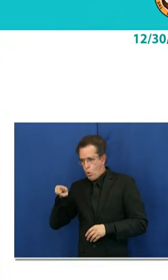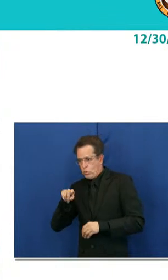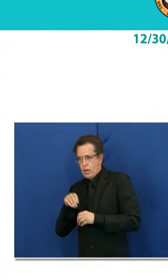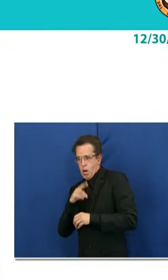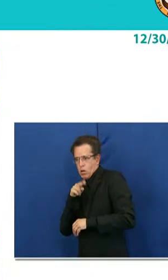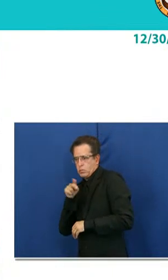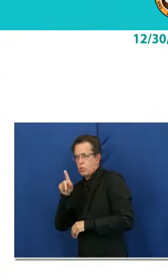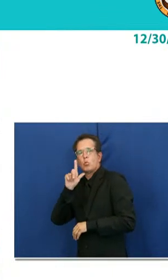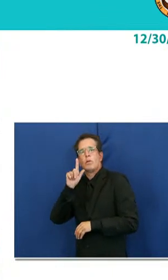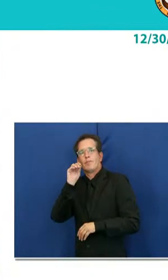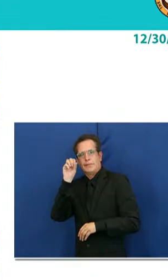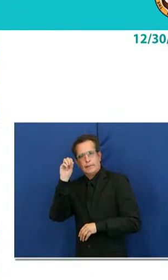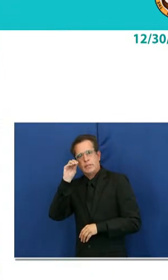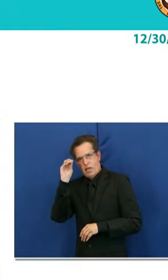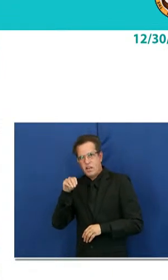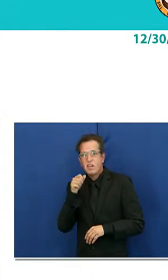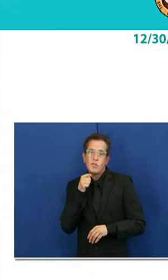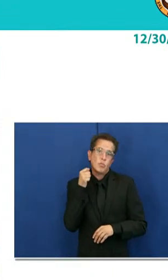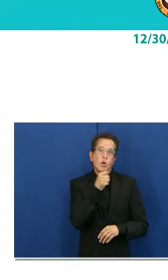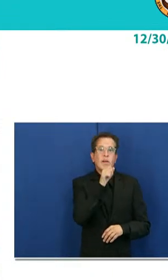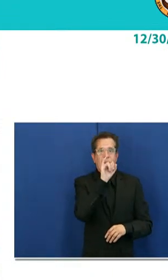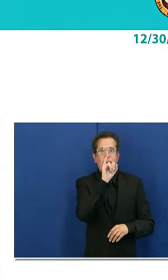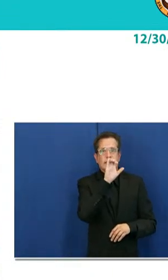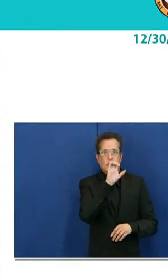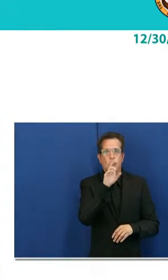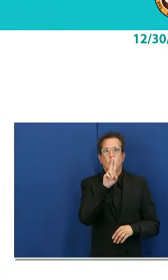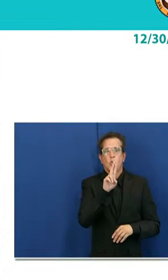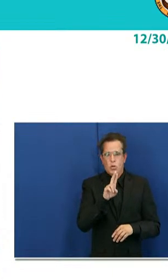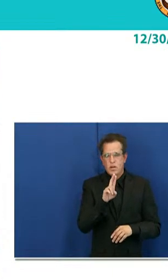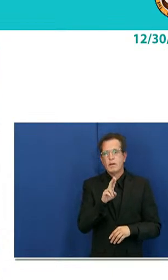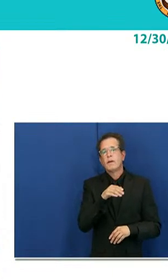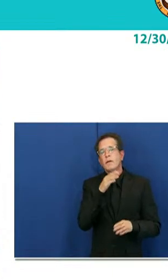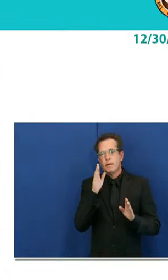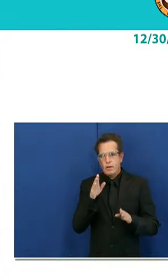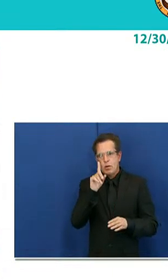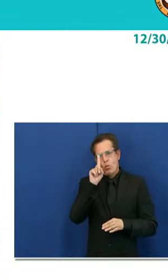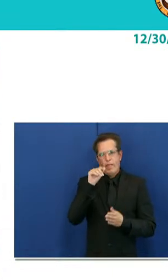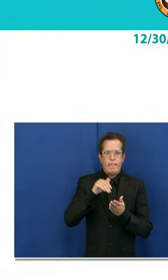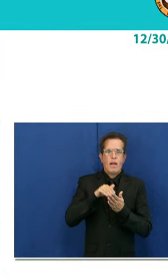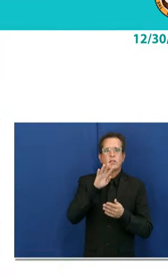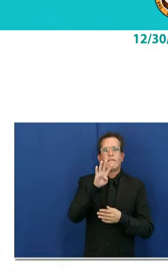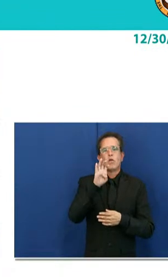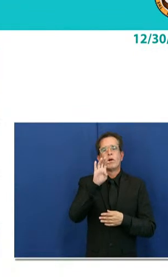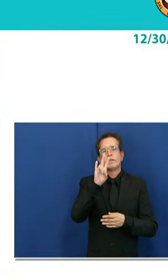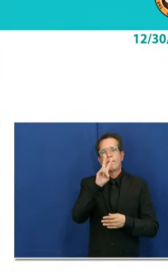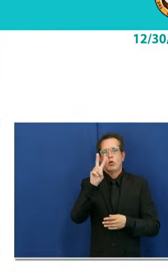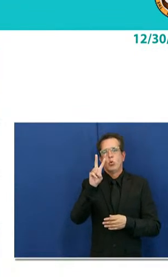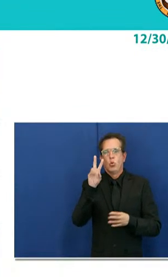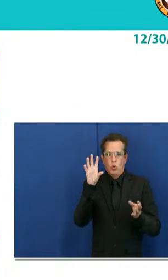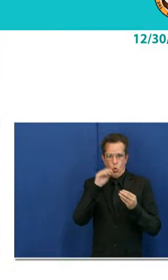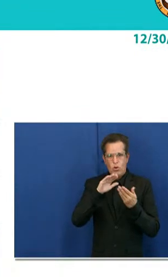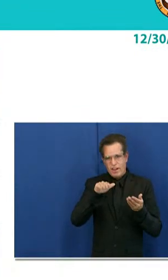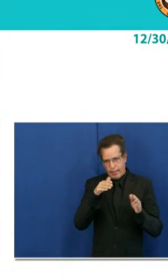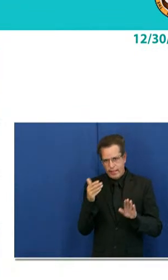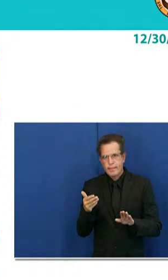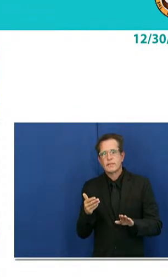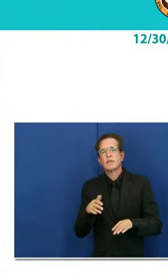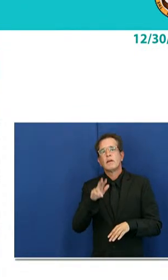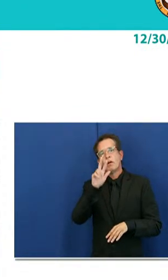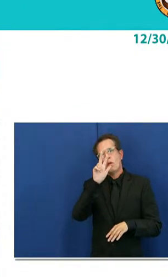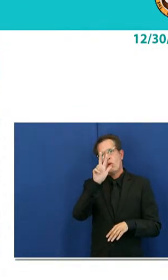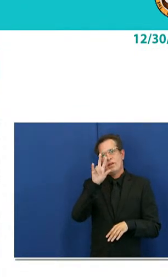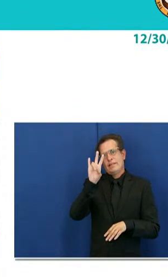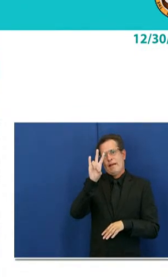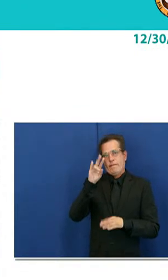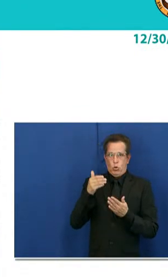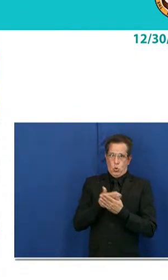The total number of cases includes 1,472 deaths, representing 1% of the total number of cases, with 37 new